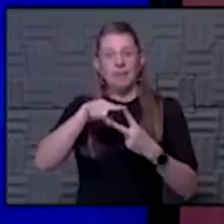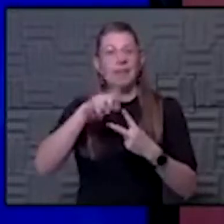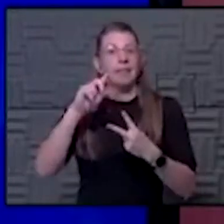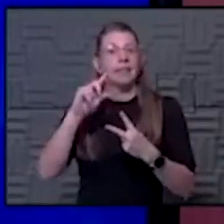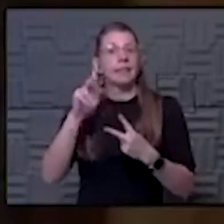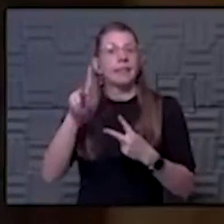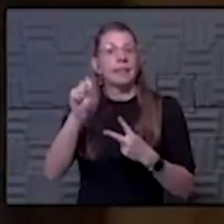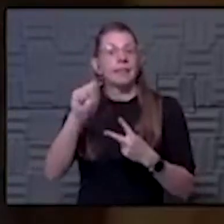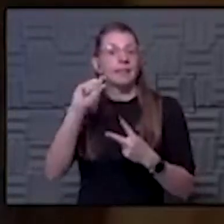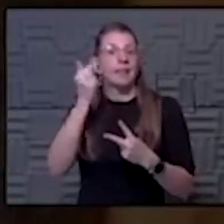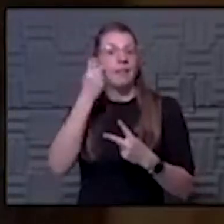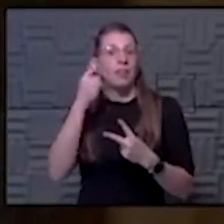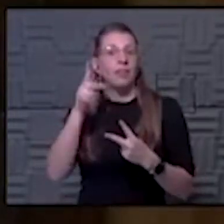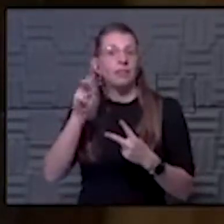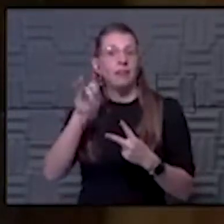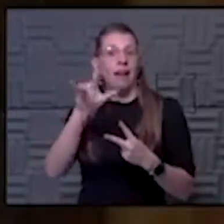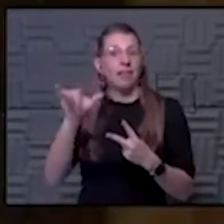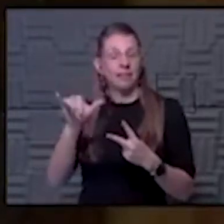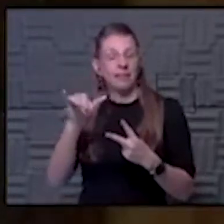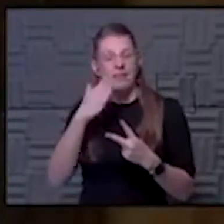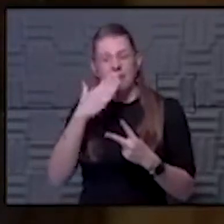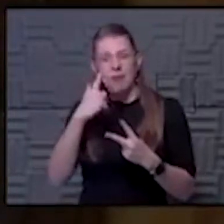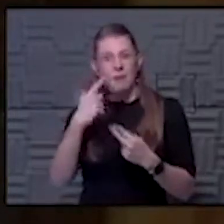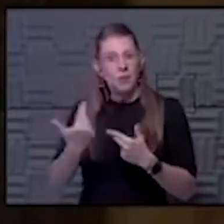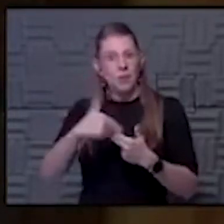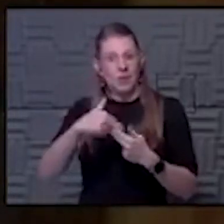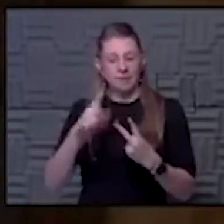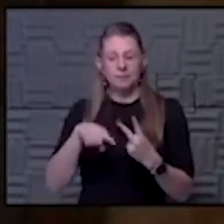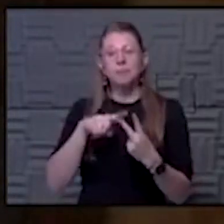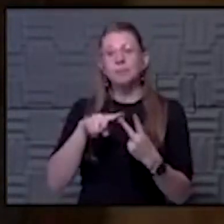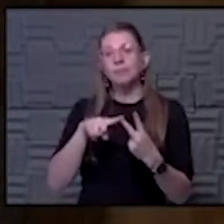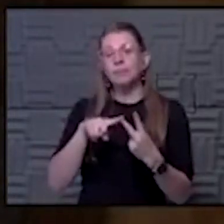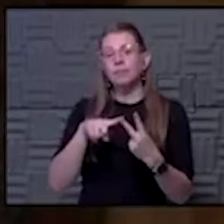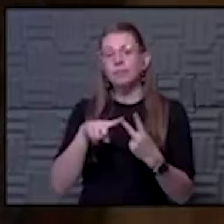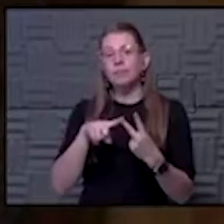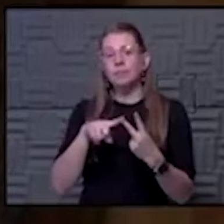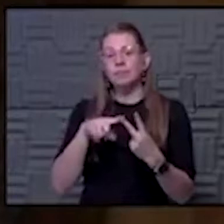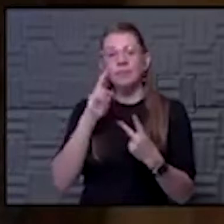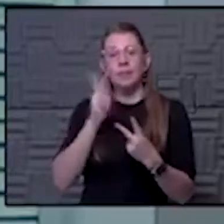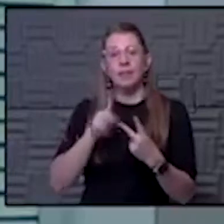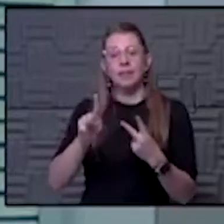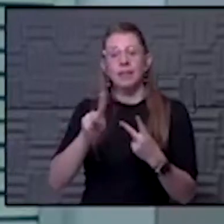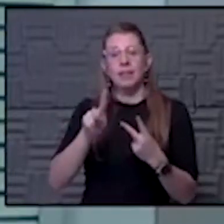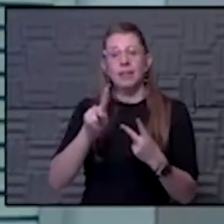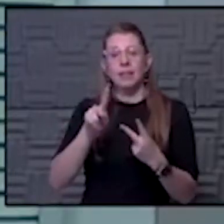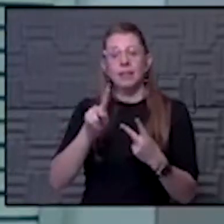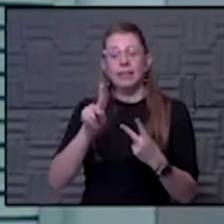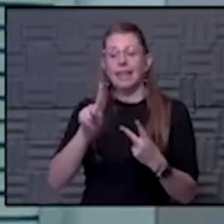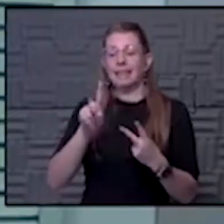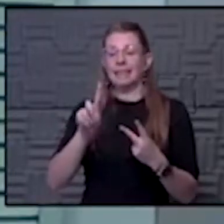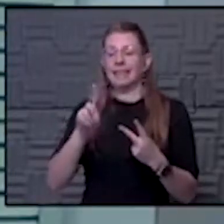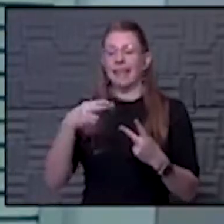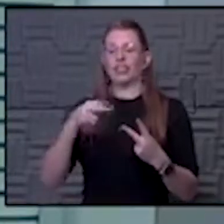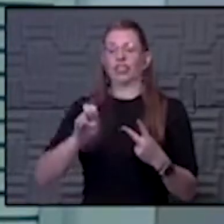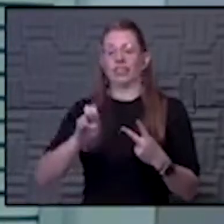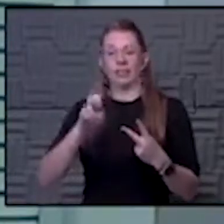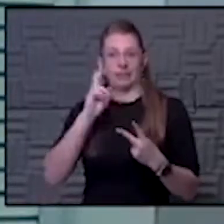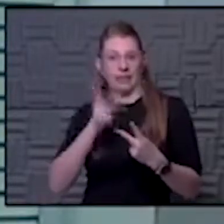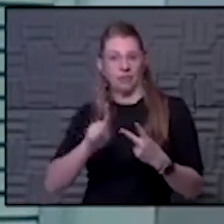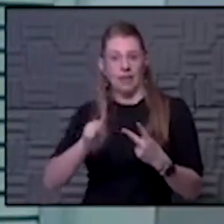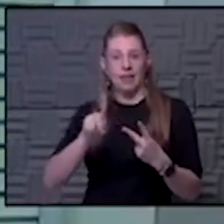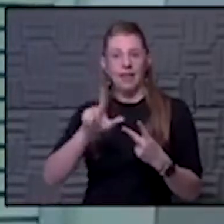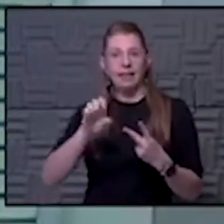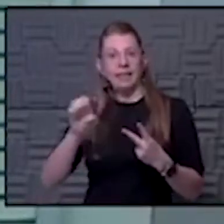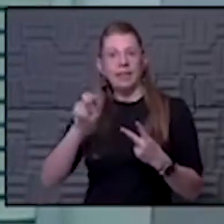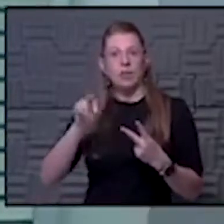Laura Kelly. Governor Kelly, thank you so much for being here. And Secretary Dr. Lee Norman, Secretary of KDHE, Dr. Lee Norman,